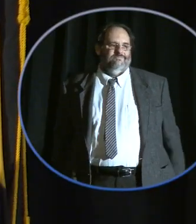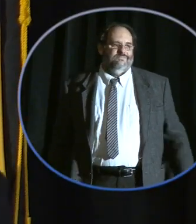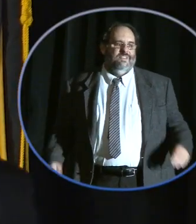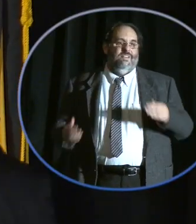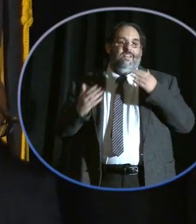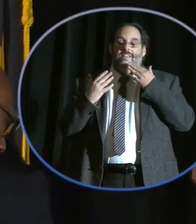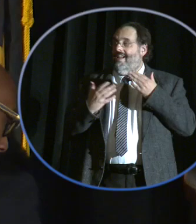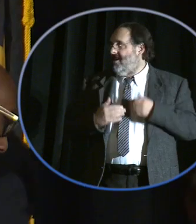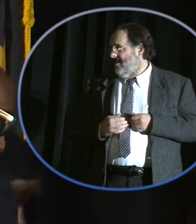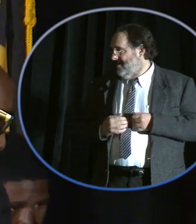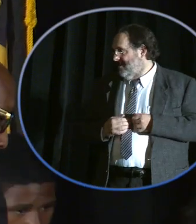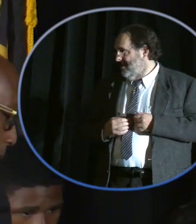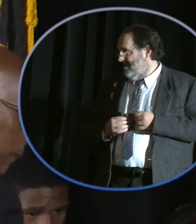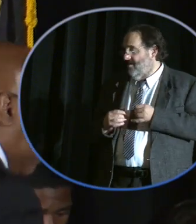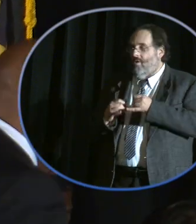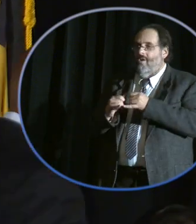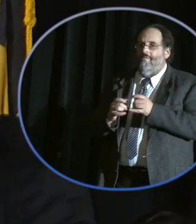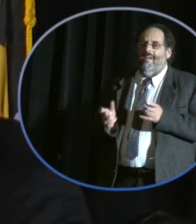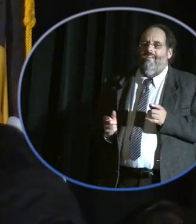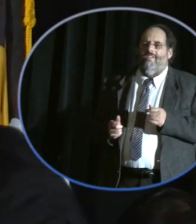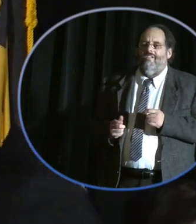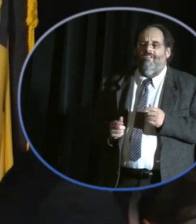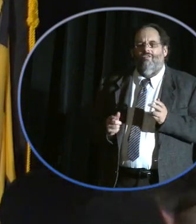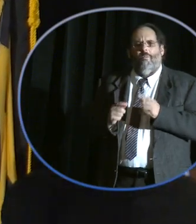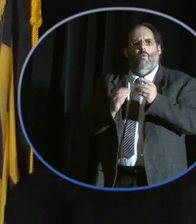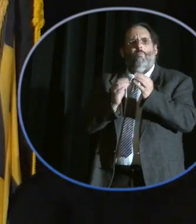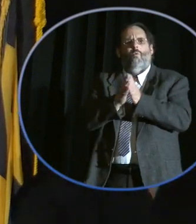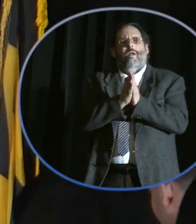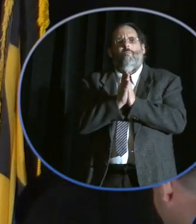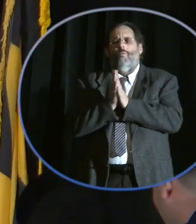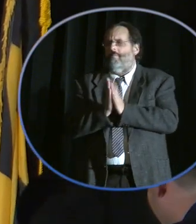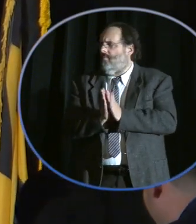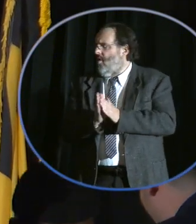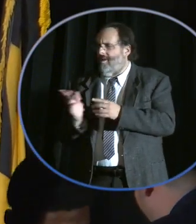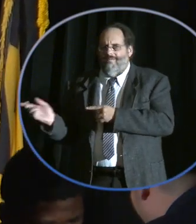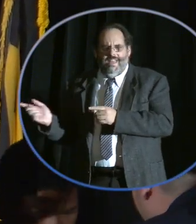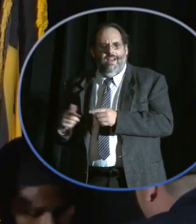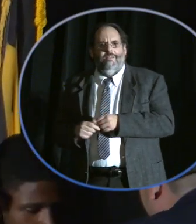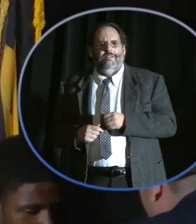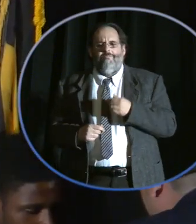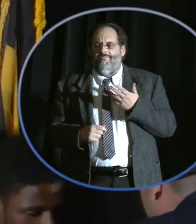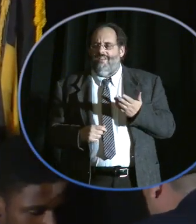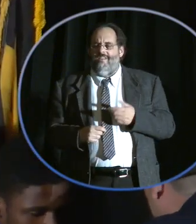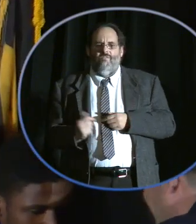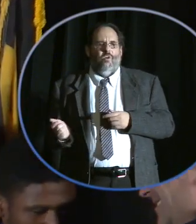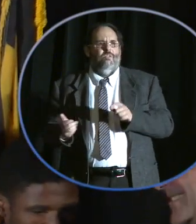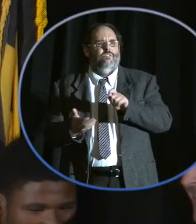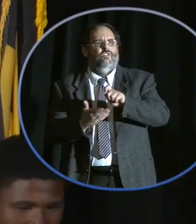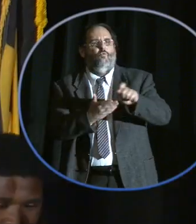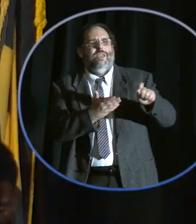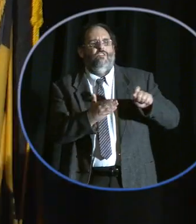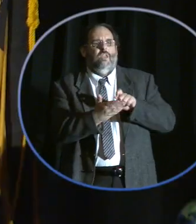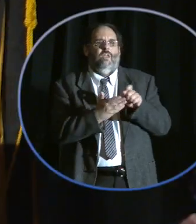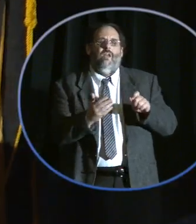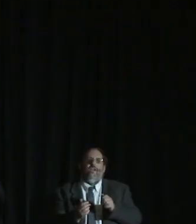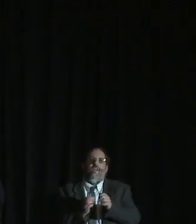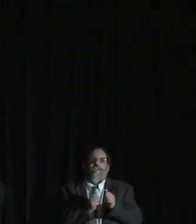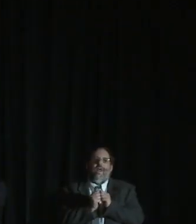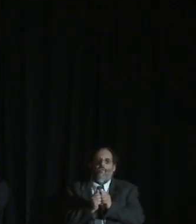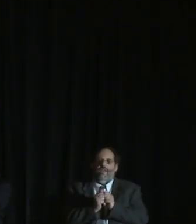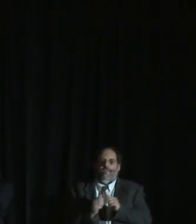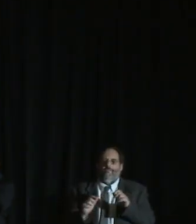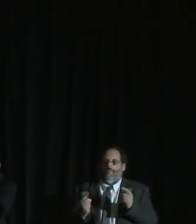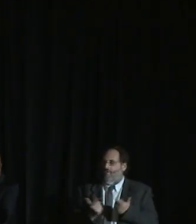As they get their awards presented, just join me in another very warm round of applause for the Squeegee Collaborative, for Joe Jones,